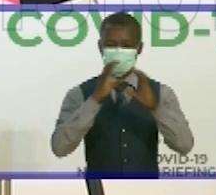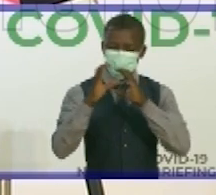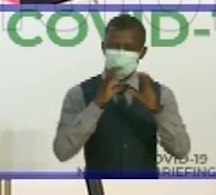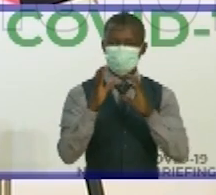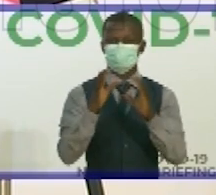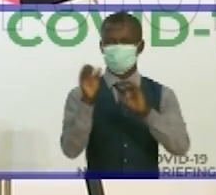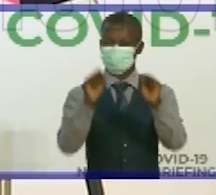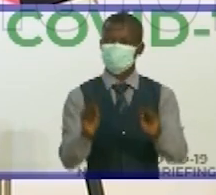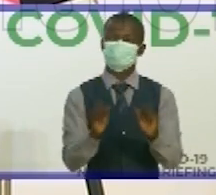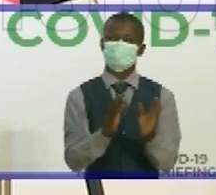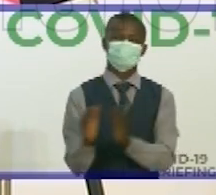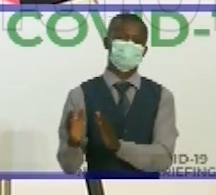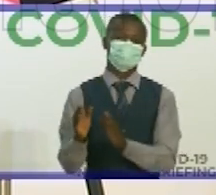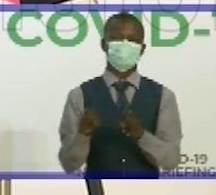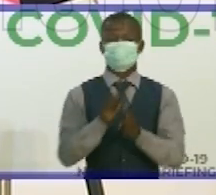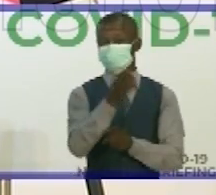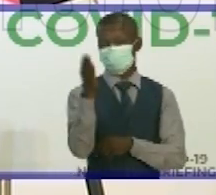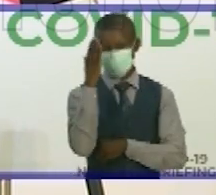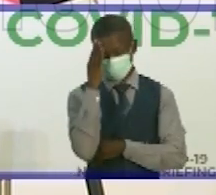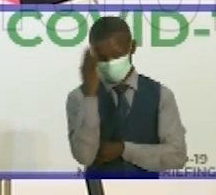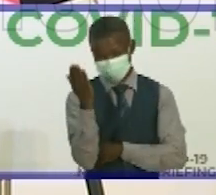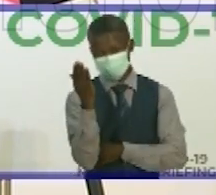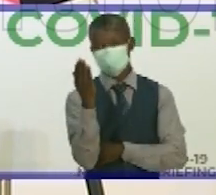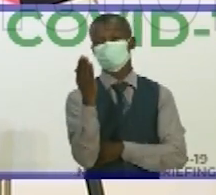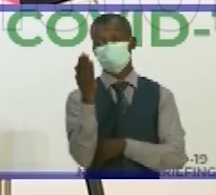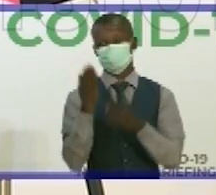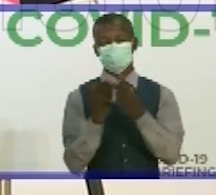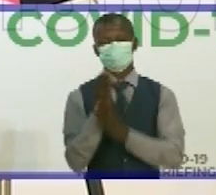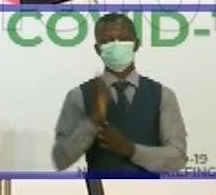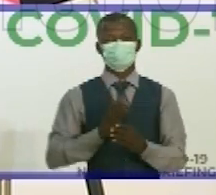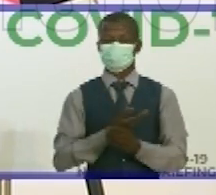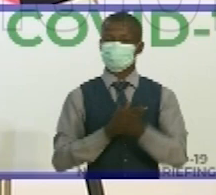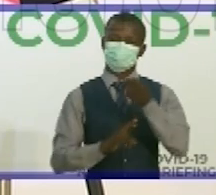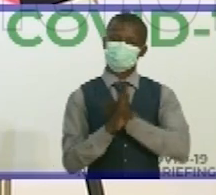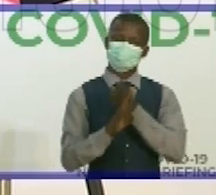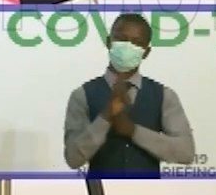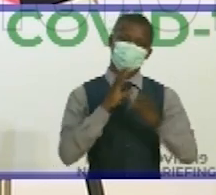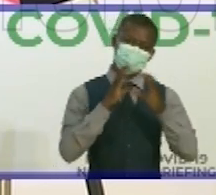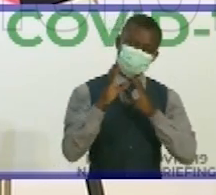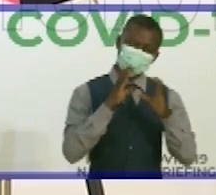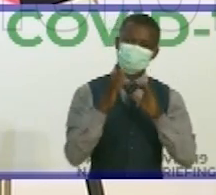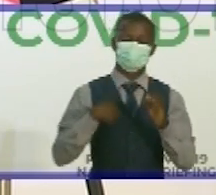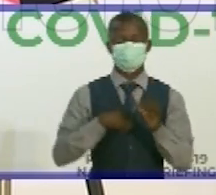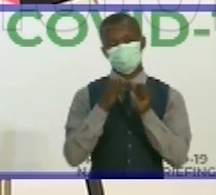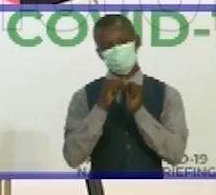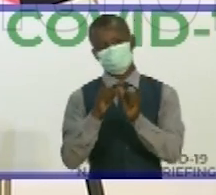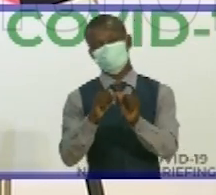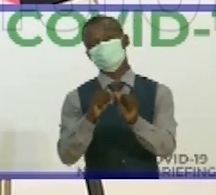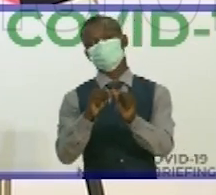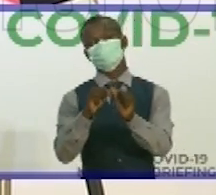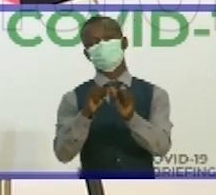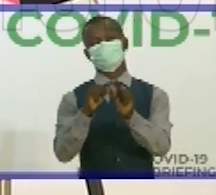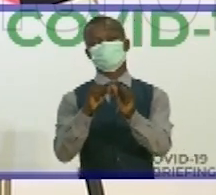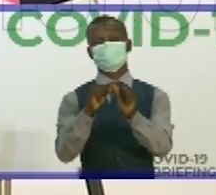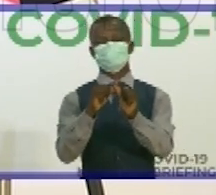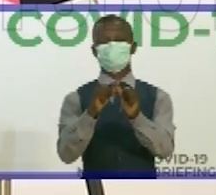this. As you are aware, through our risk communication pillar, we continue to do weekly polls,